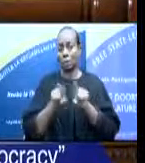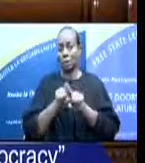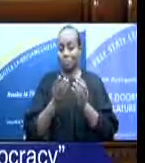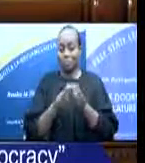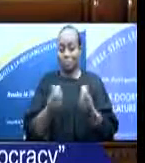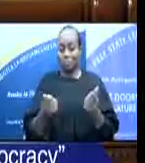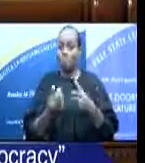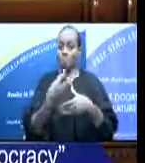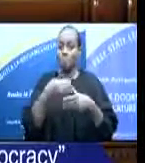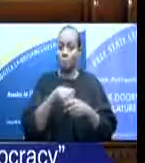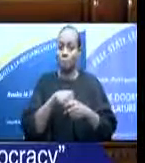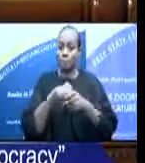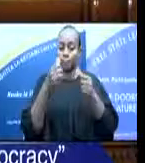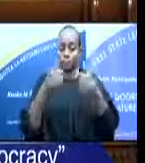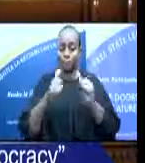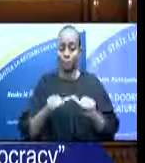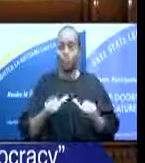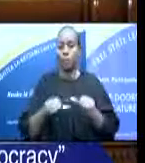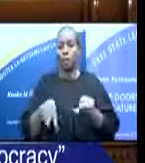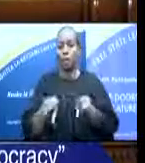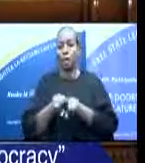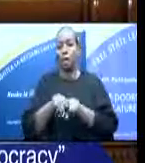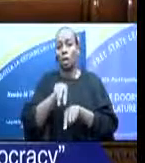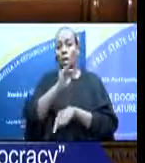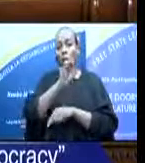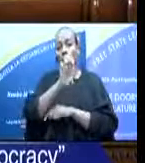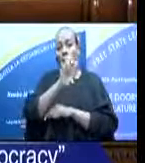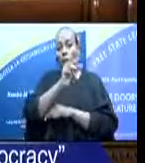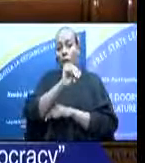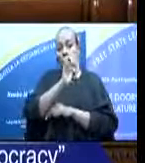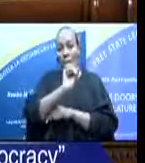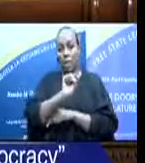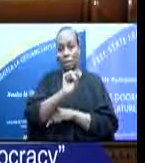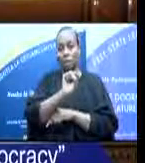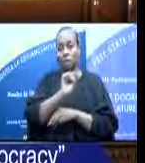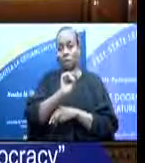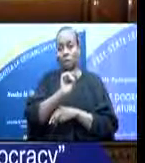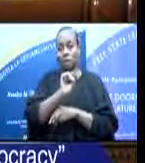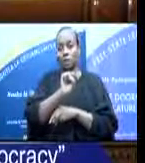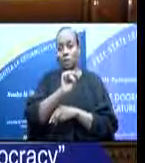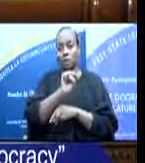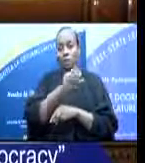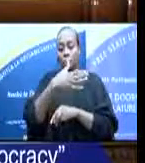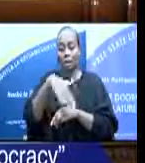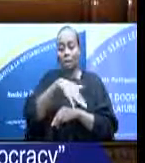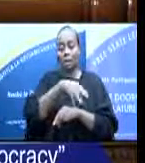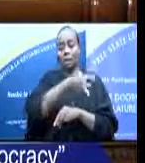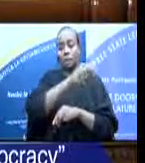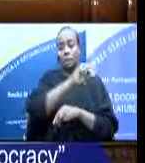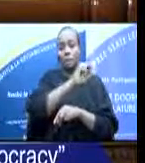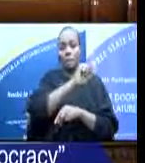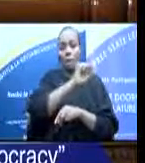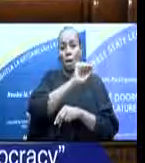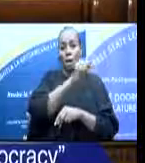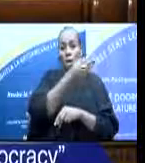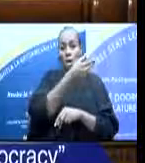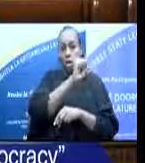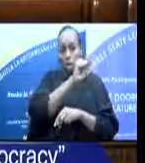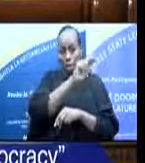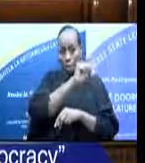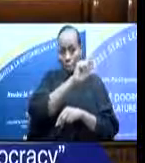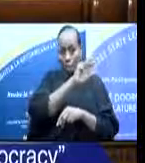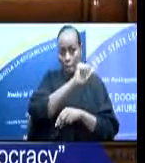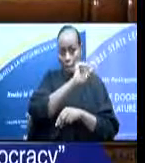includes the following: New Fentersburg EMS station in Mabahabani, new forensic mortuary